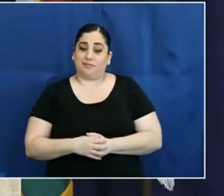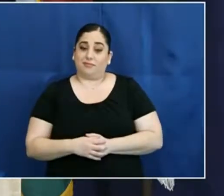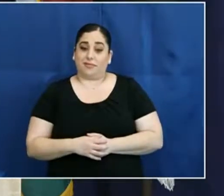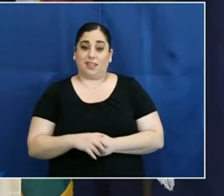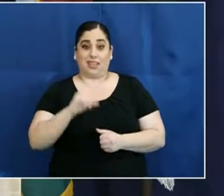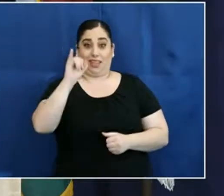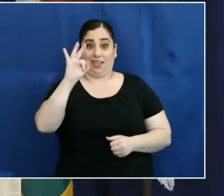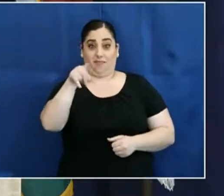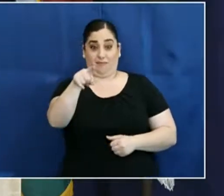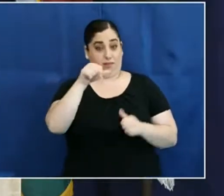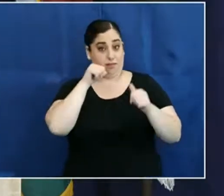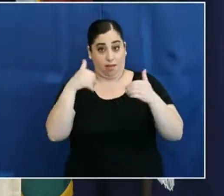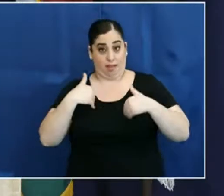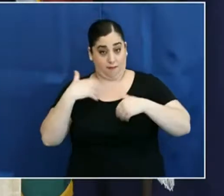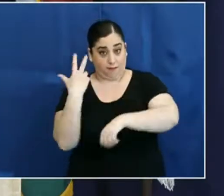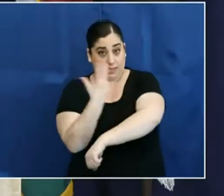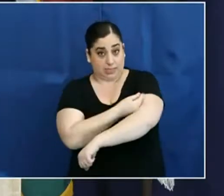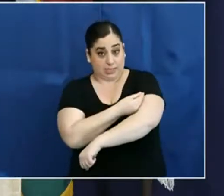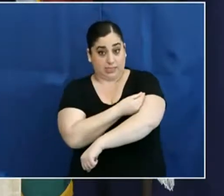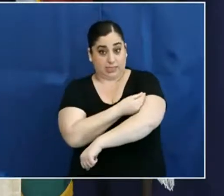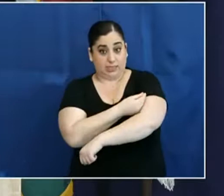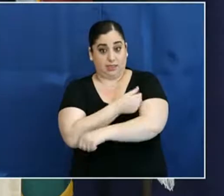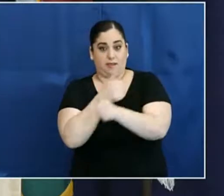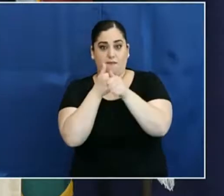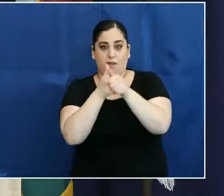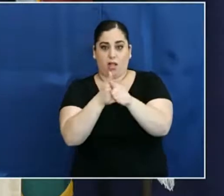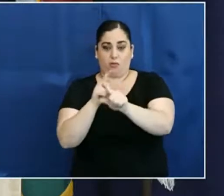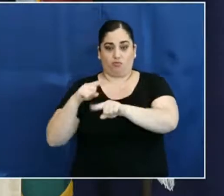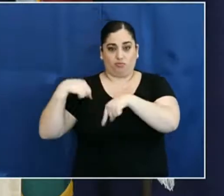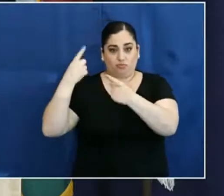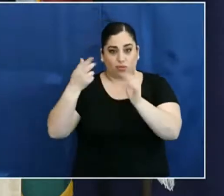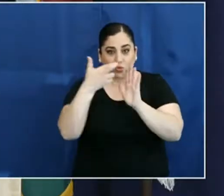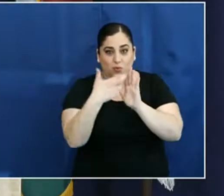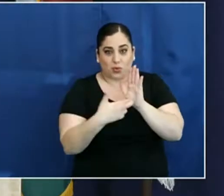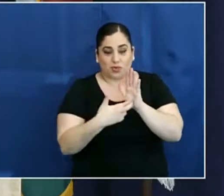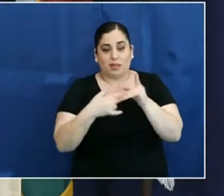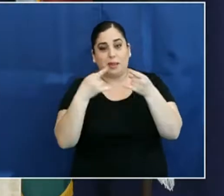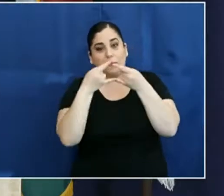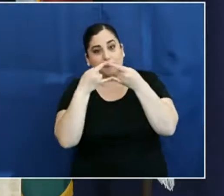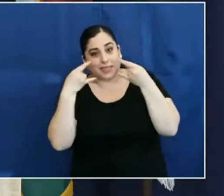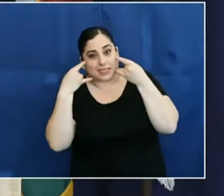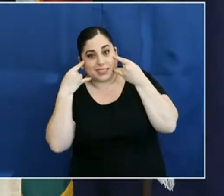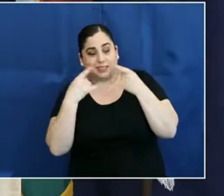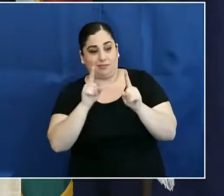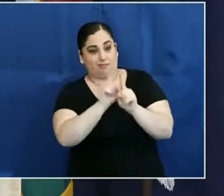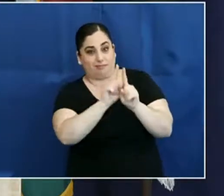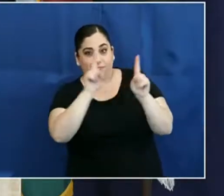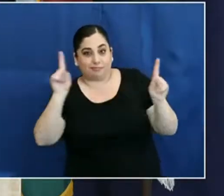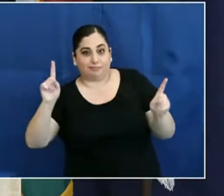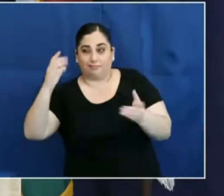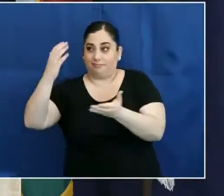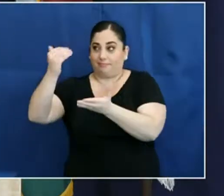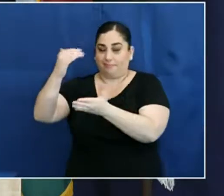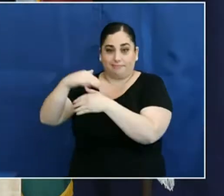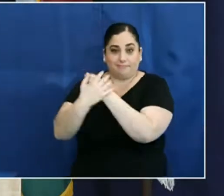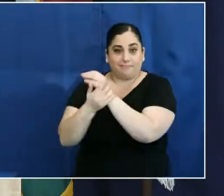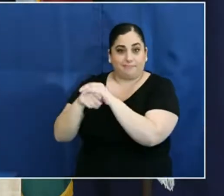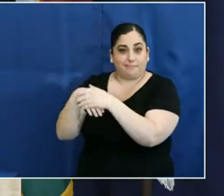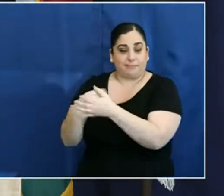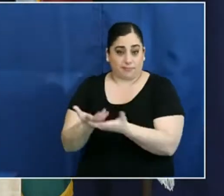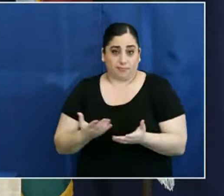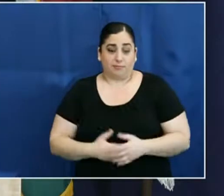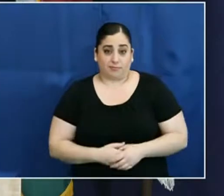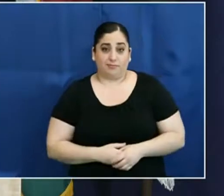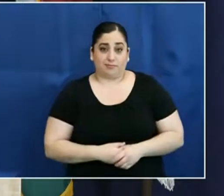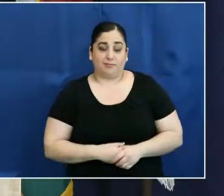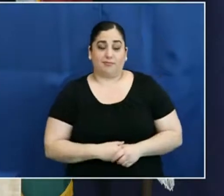guidance that have been administered. And this includes being in gyms or being in restaurants.